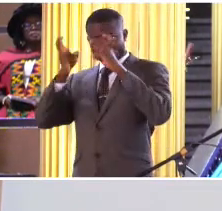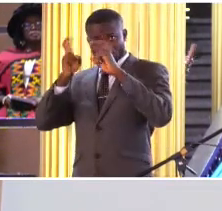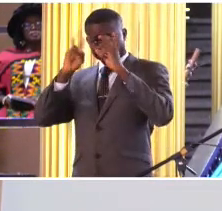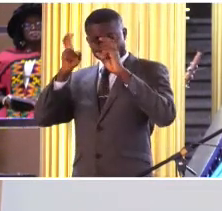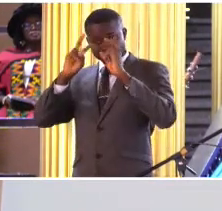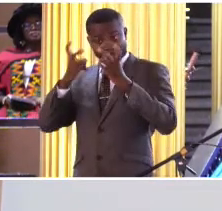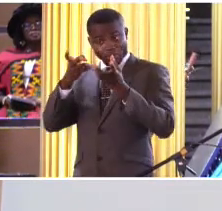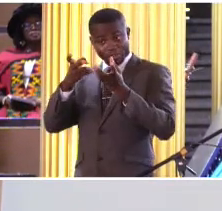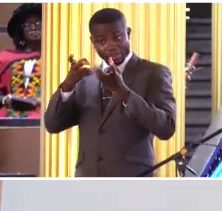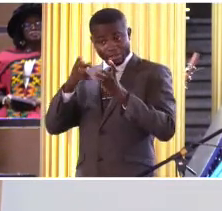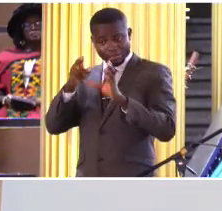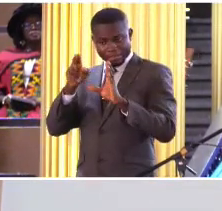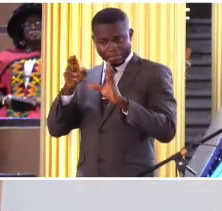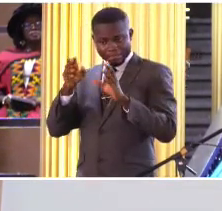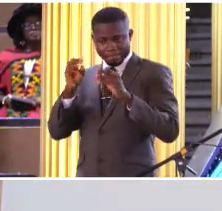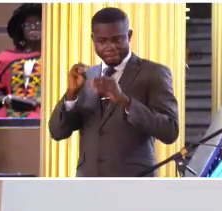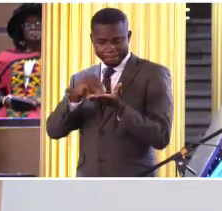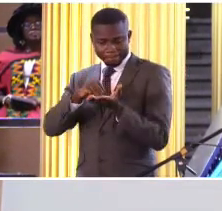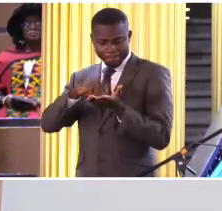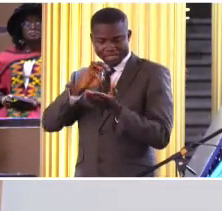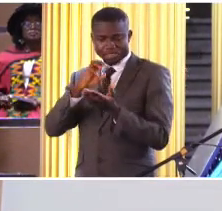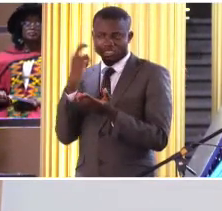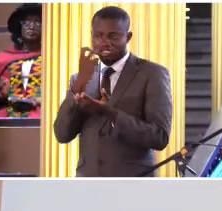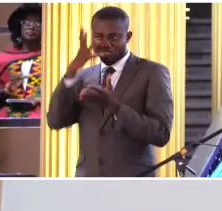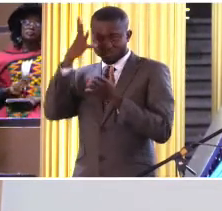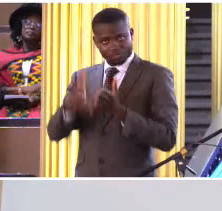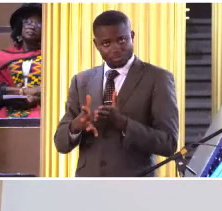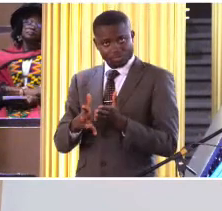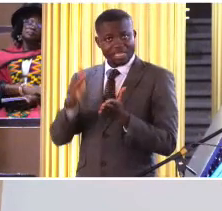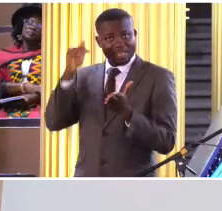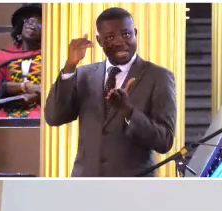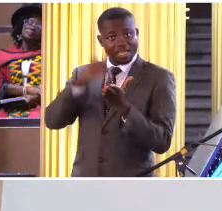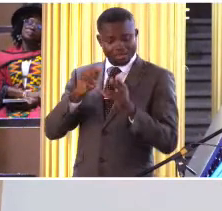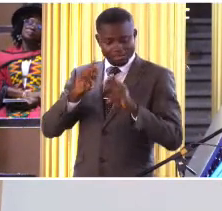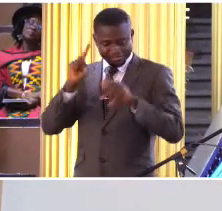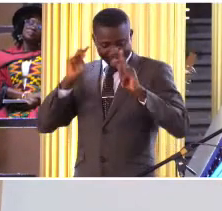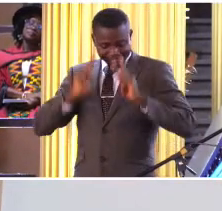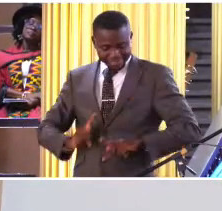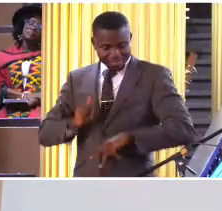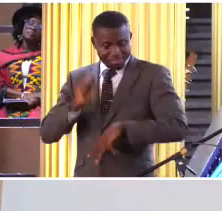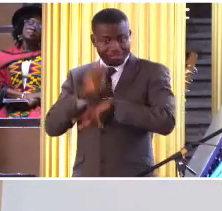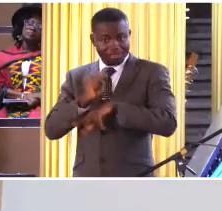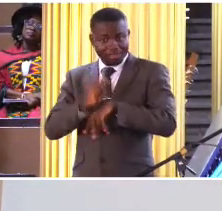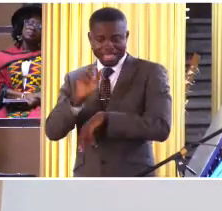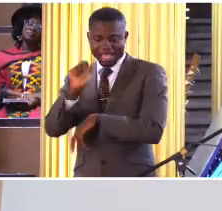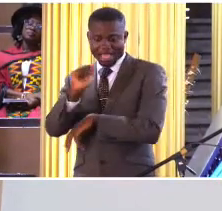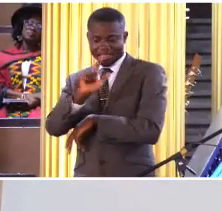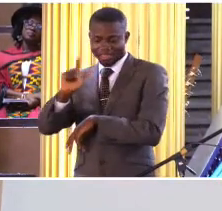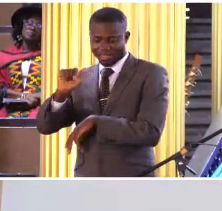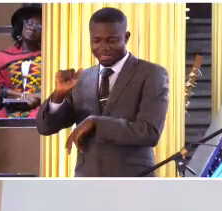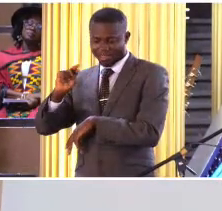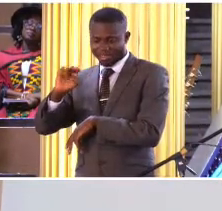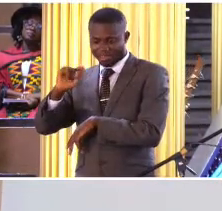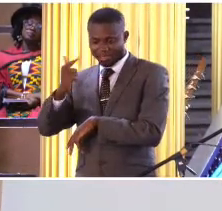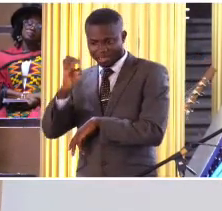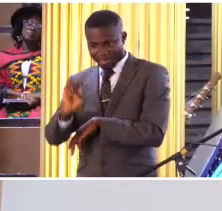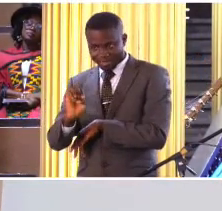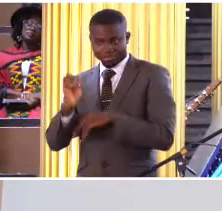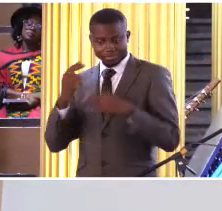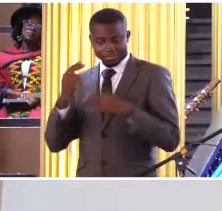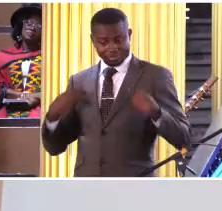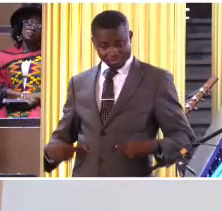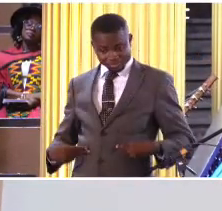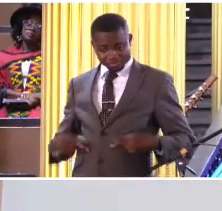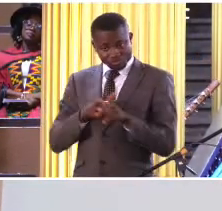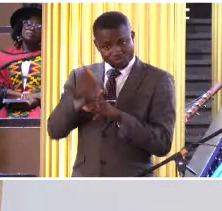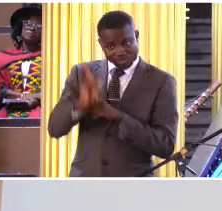speaker. Professor Bello is a registered physiotherapist with the Allied Health Professionals Council of Ghana